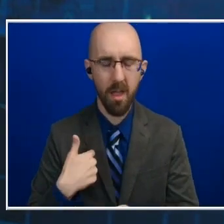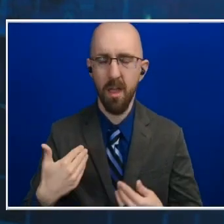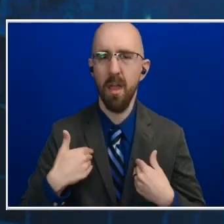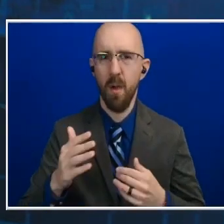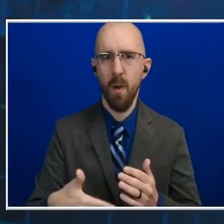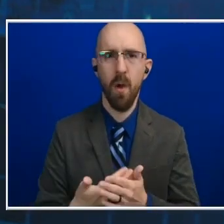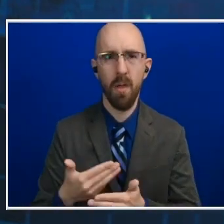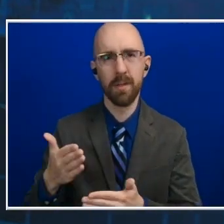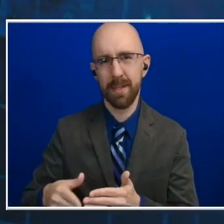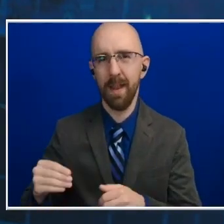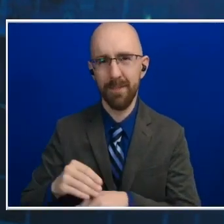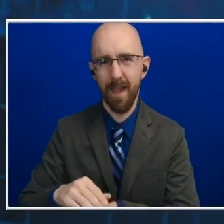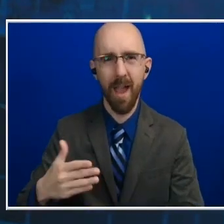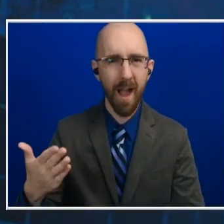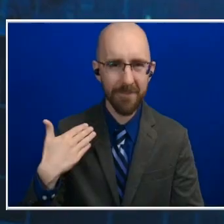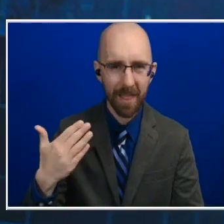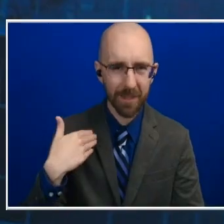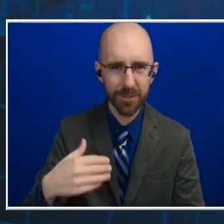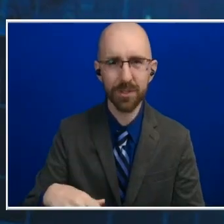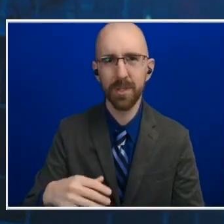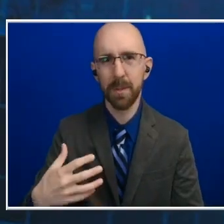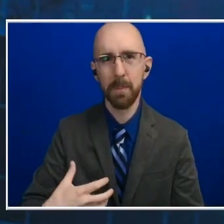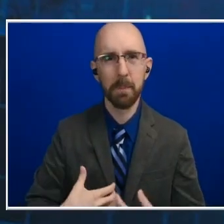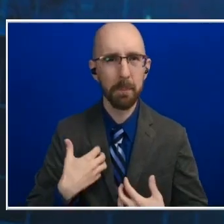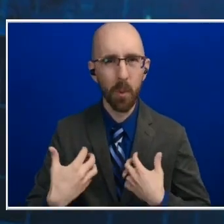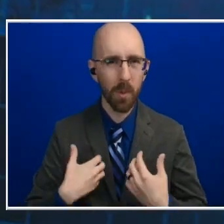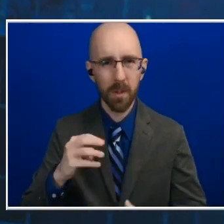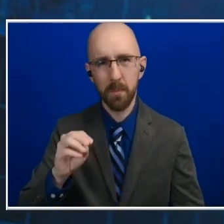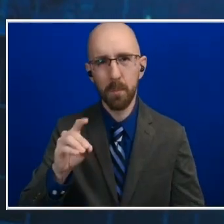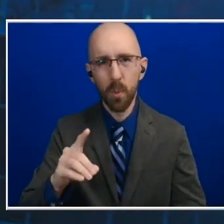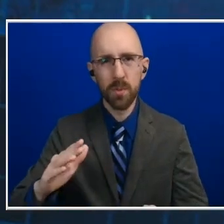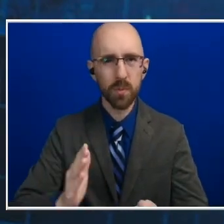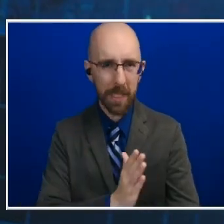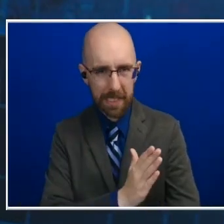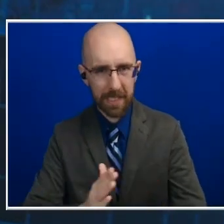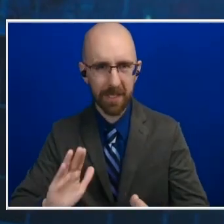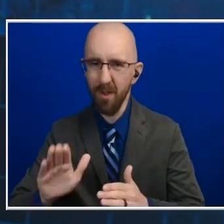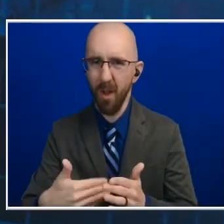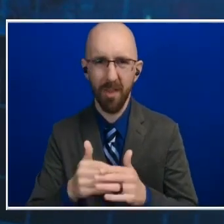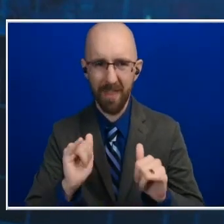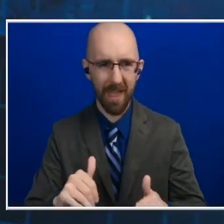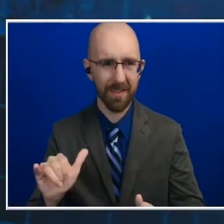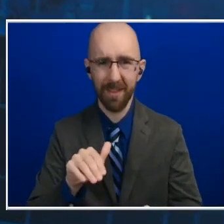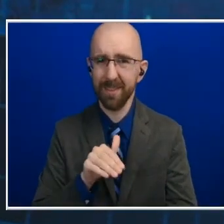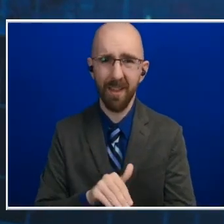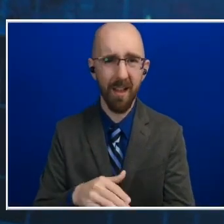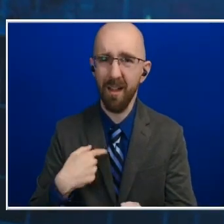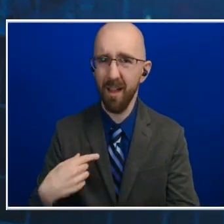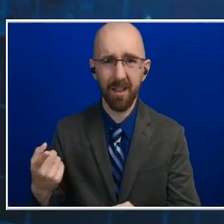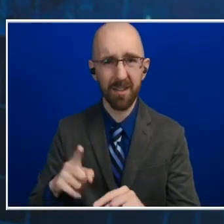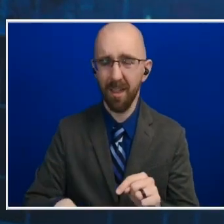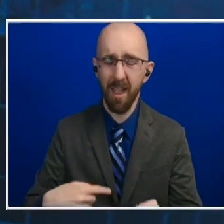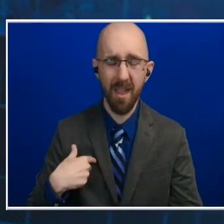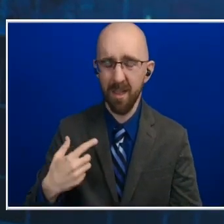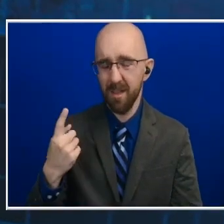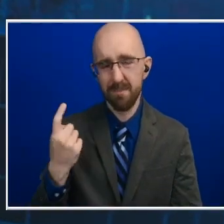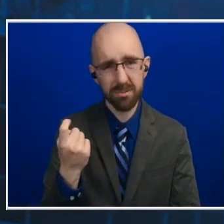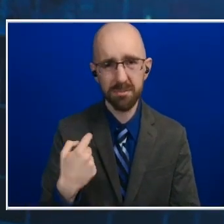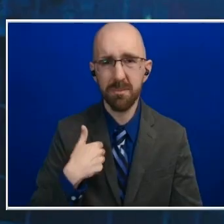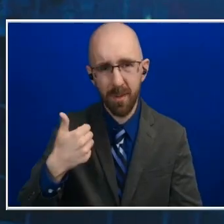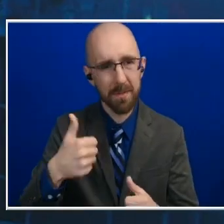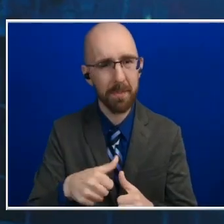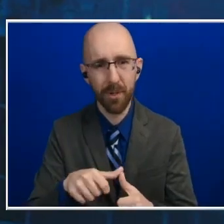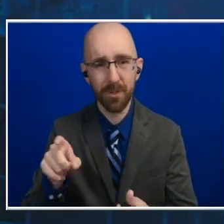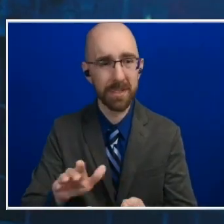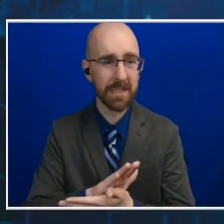flashes, the mood swings, all of that. And I was like, Doc, I can't do this. Like, it was like, I remember it was a nice